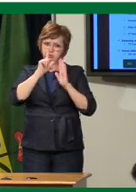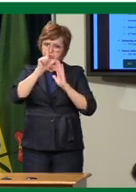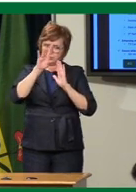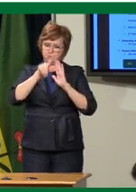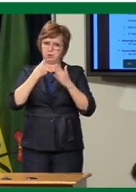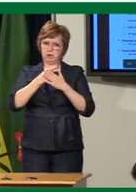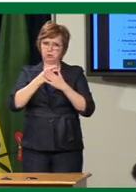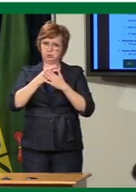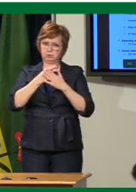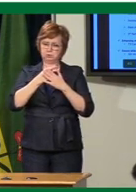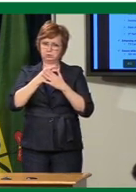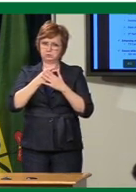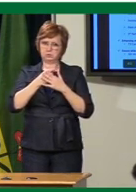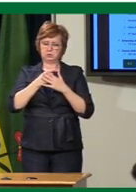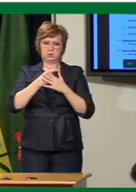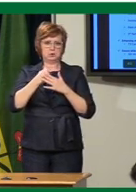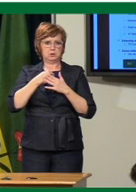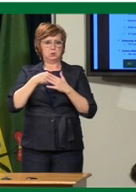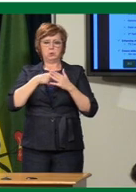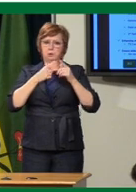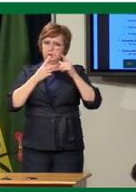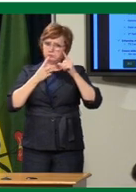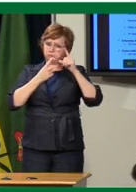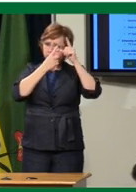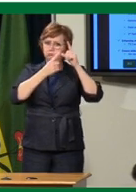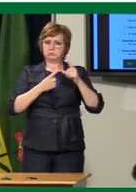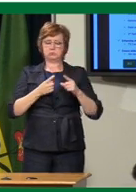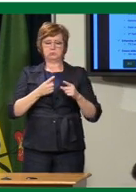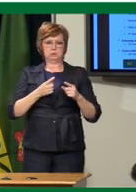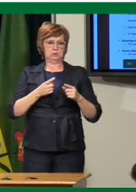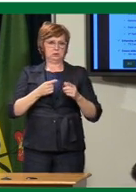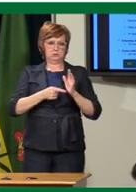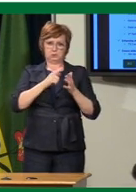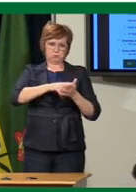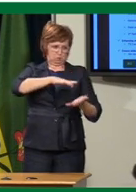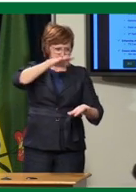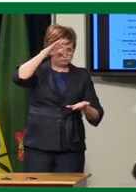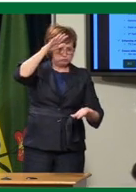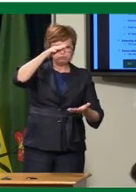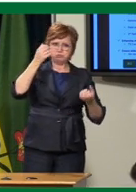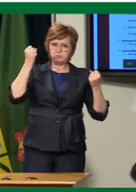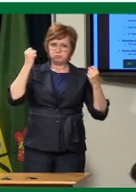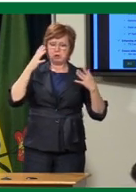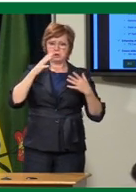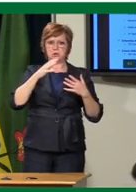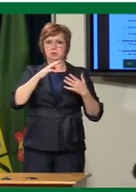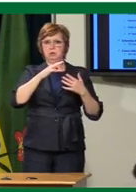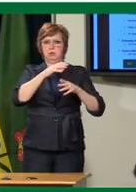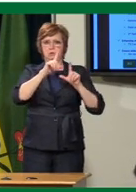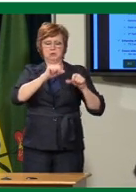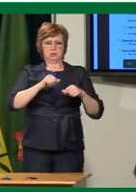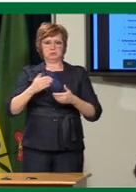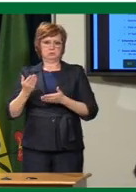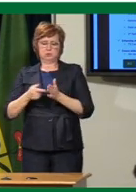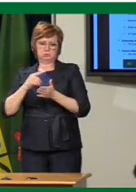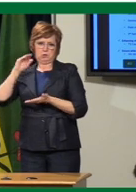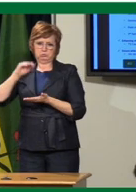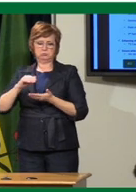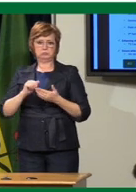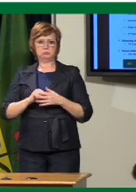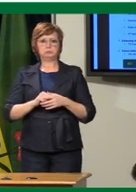specimens, and it depends significantly on the daily volumes that are arriving in the lab. Asymptomatic results typically take longer